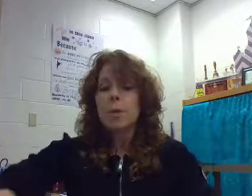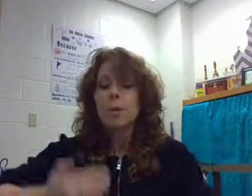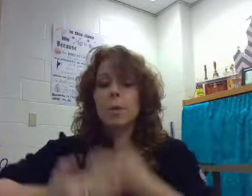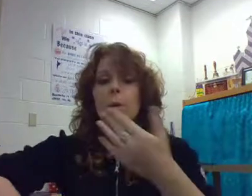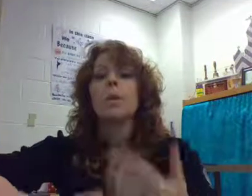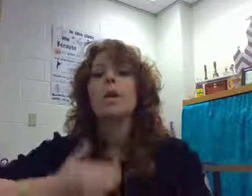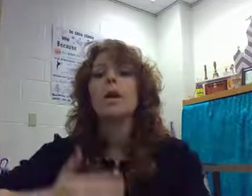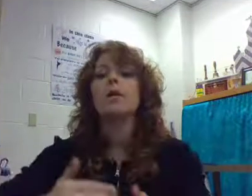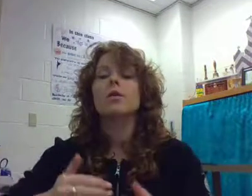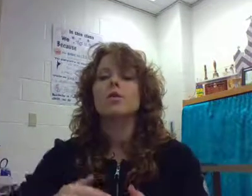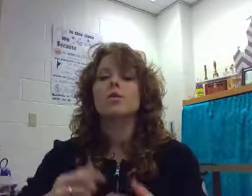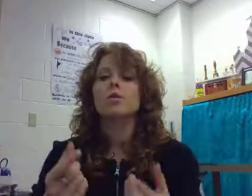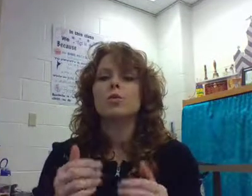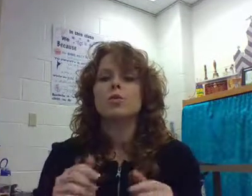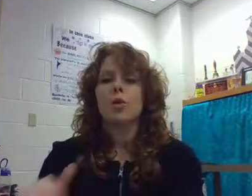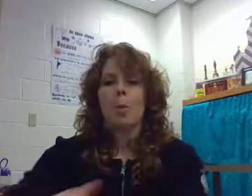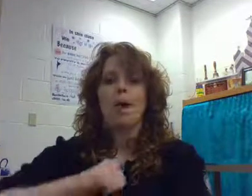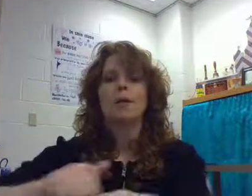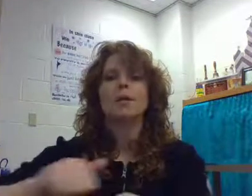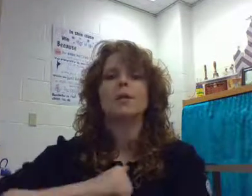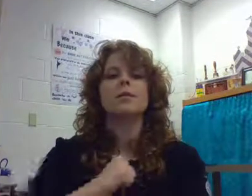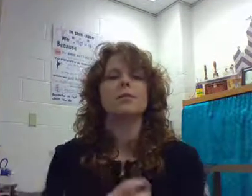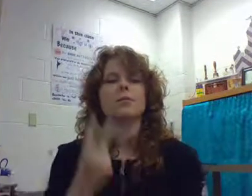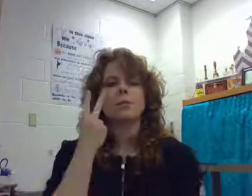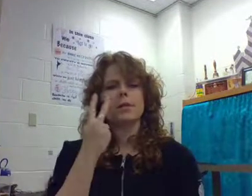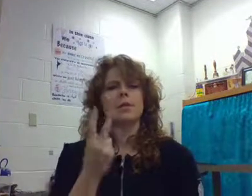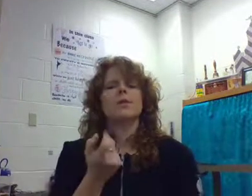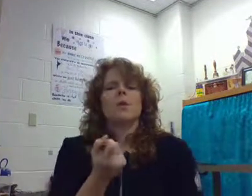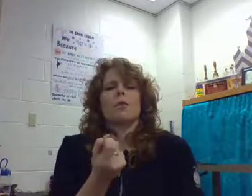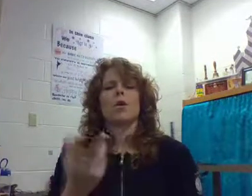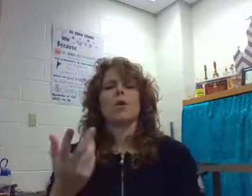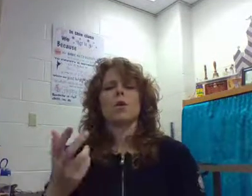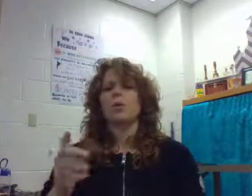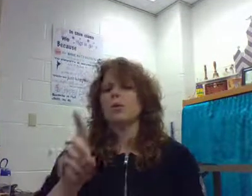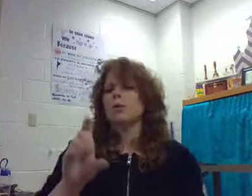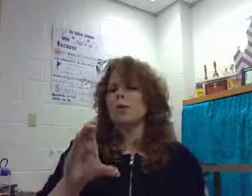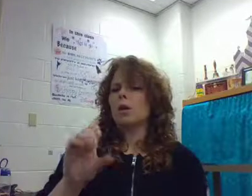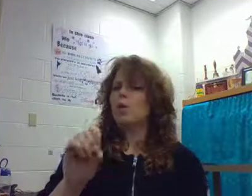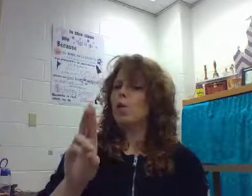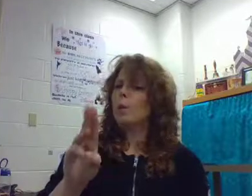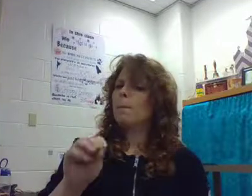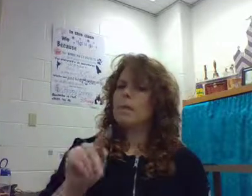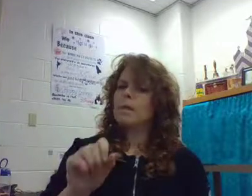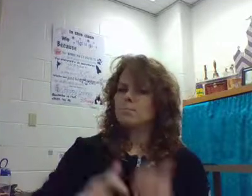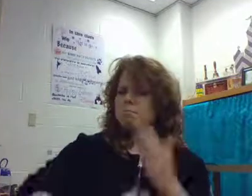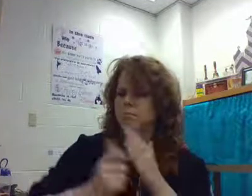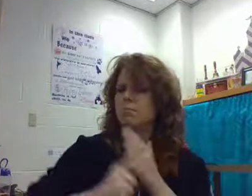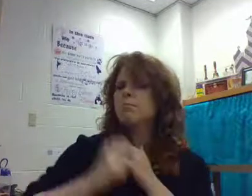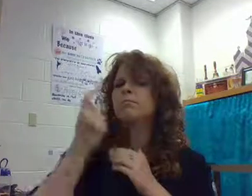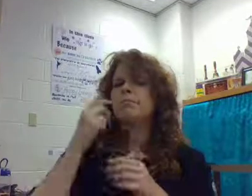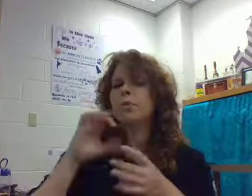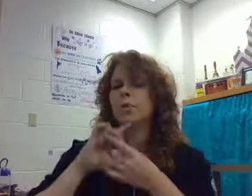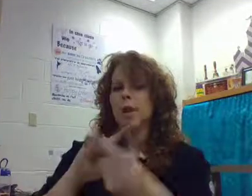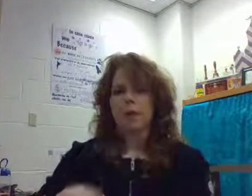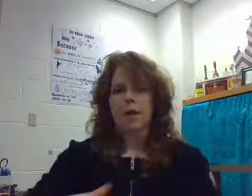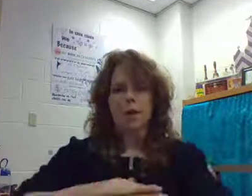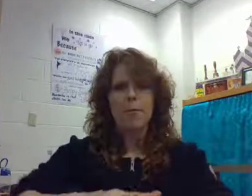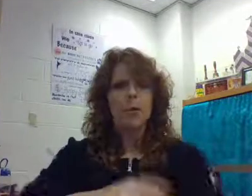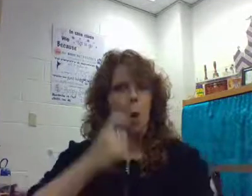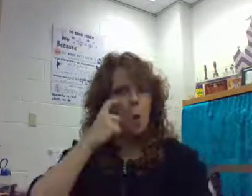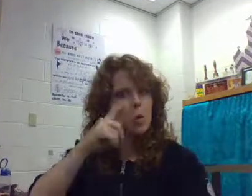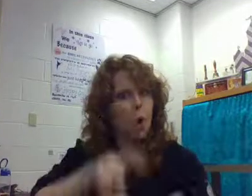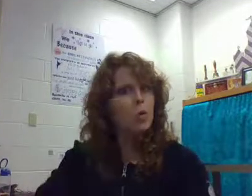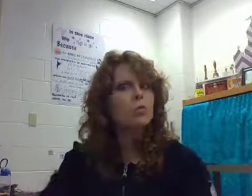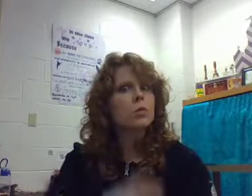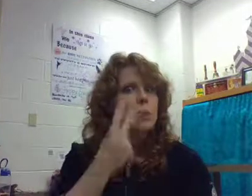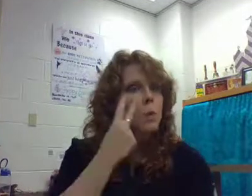move on to your practice. You're going to be looking at a couple of different documents that involve Native Americans, and you're going to tell me what you see,